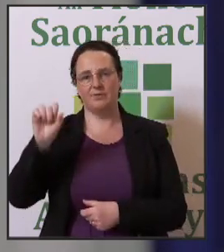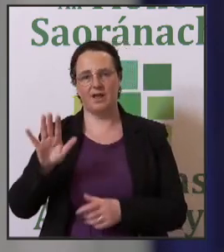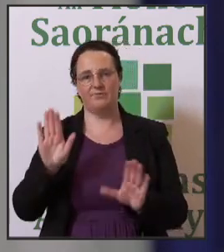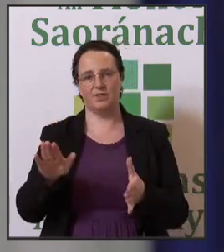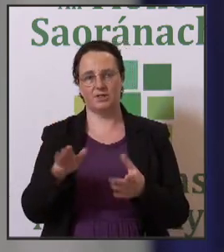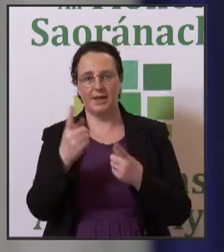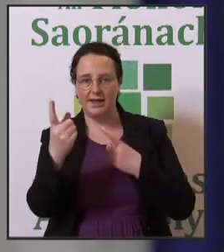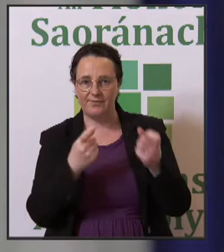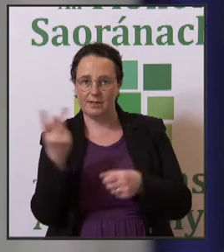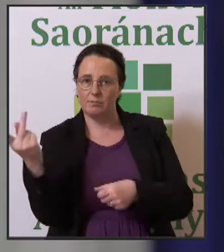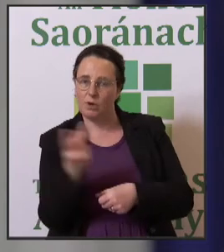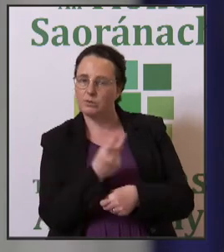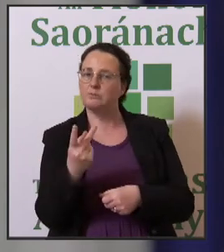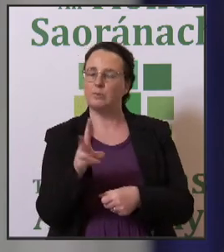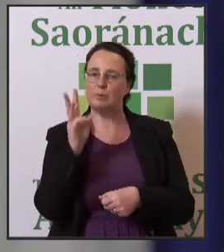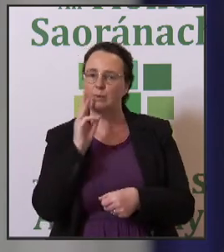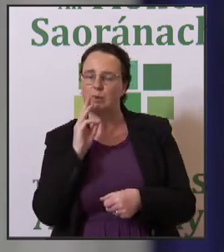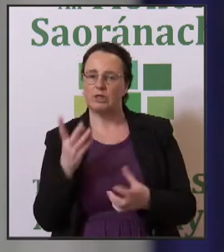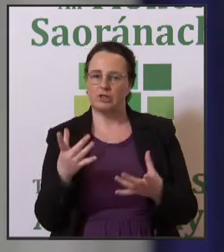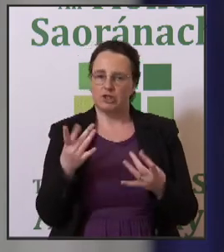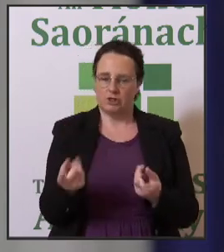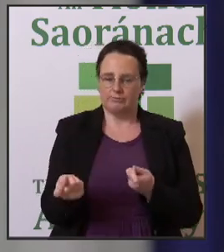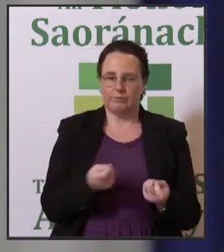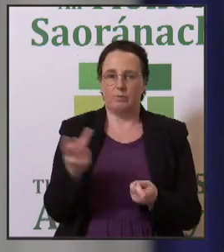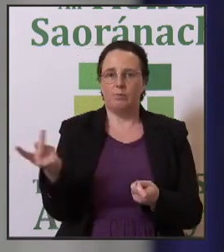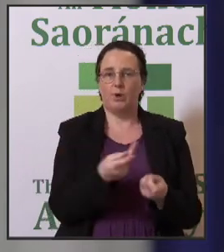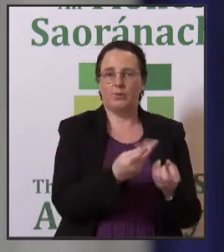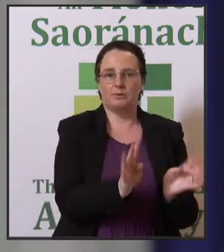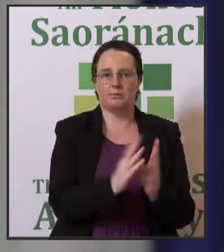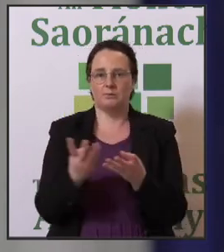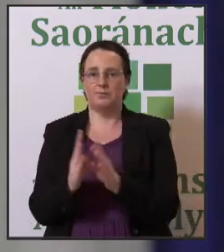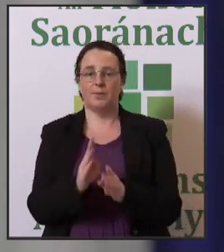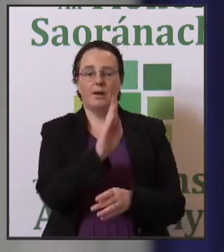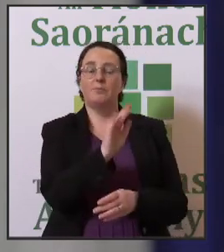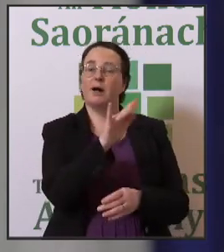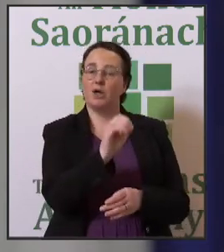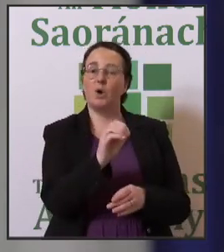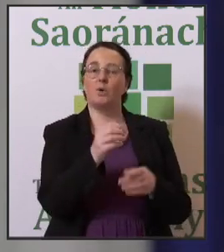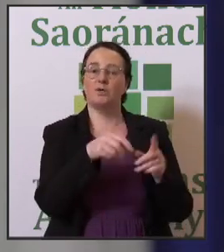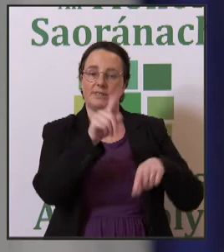invitation to chair these two assemblies. Biodiversity loss and a